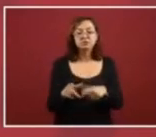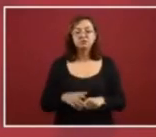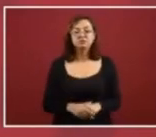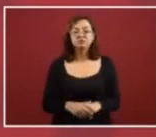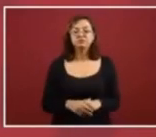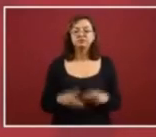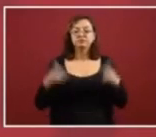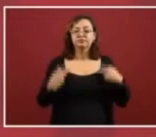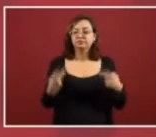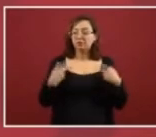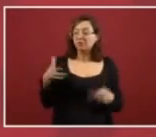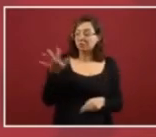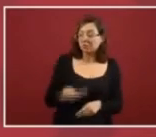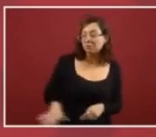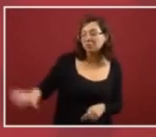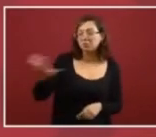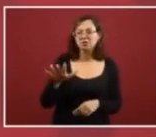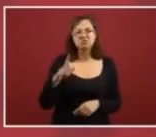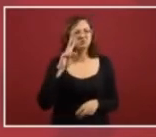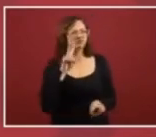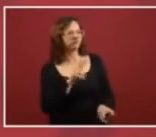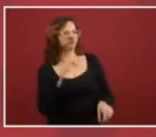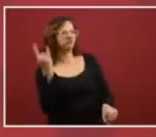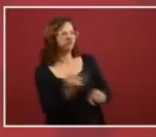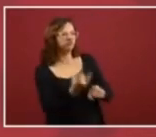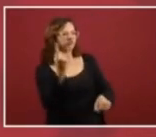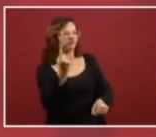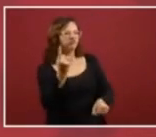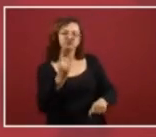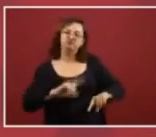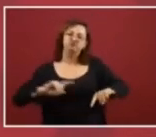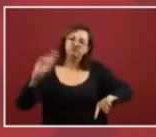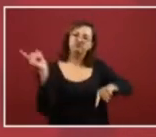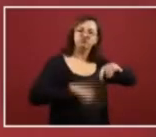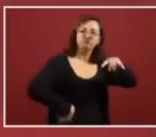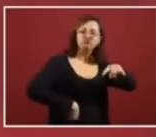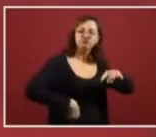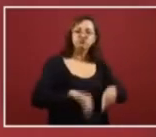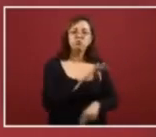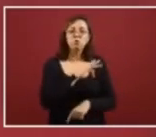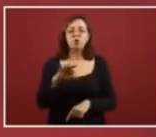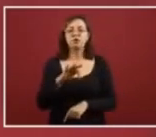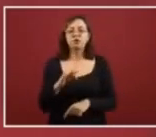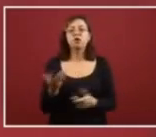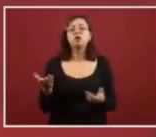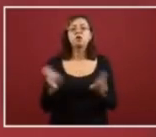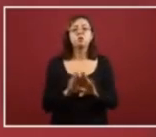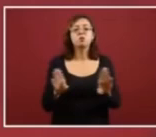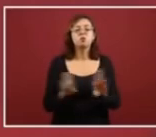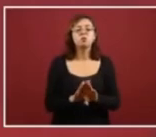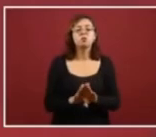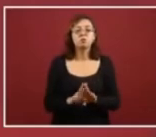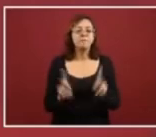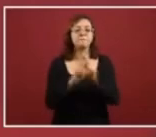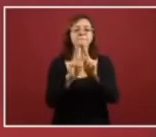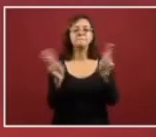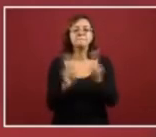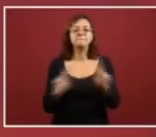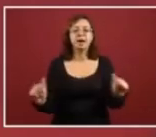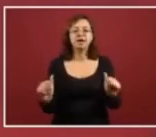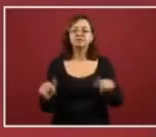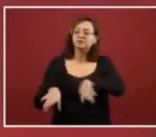the people lo puede quitar. Can get rid of them. De manera pacífica. In a peaceful way. En